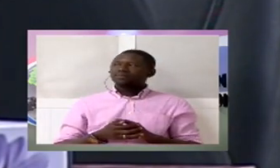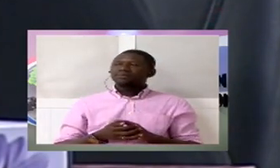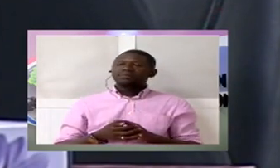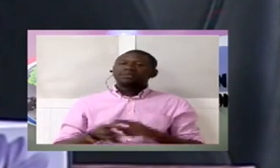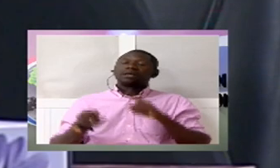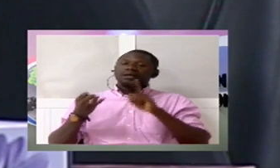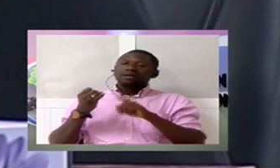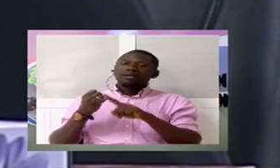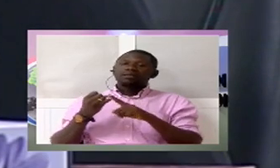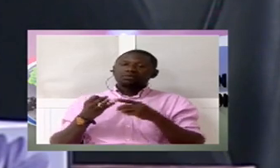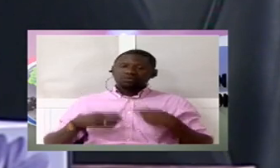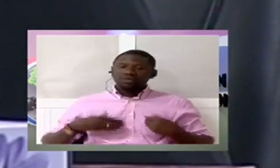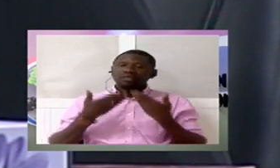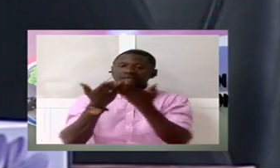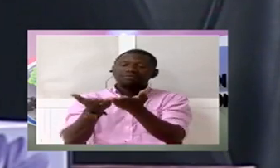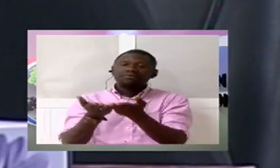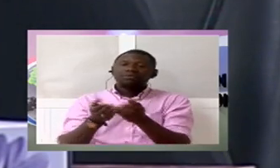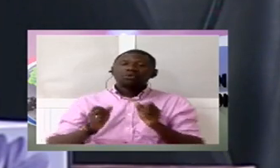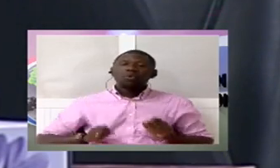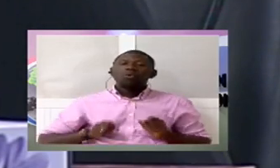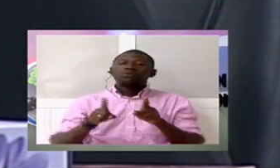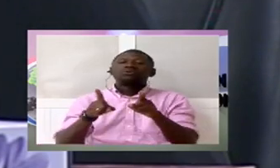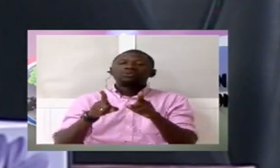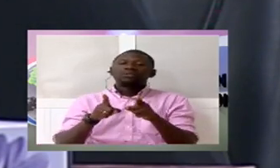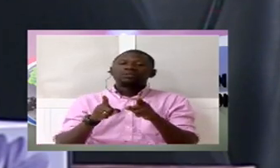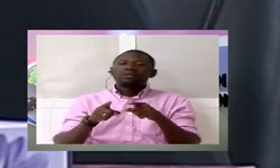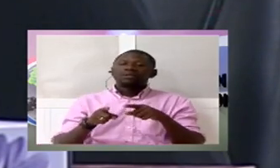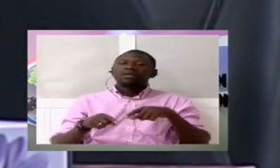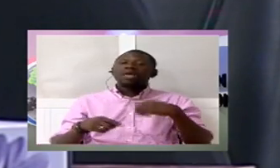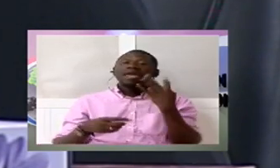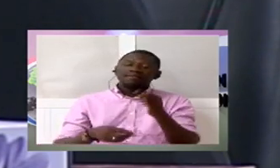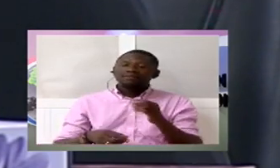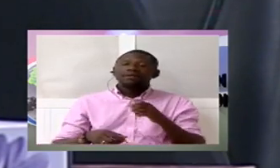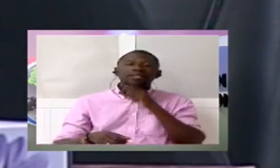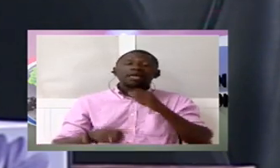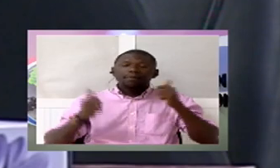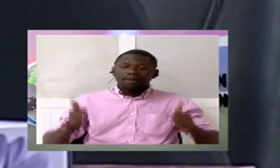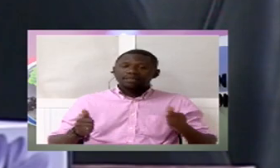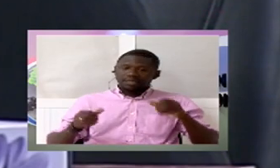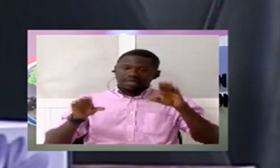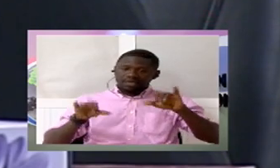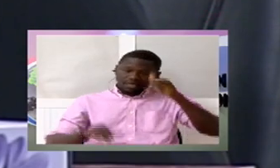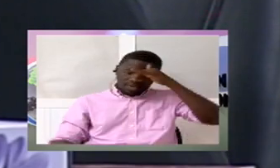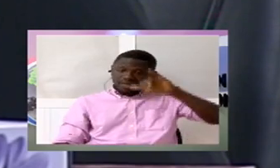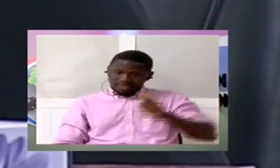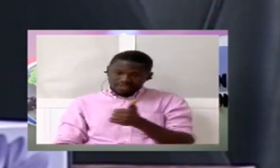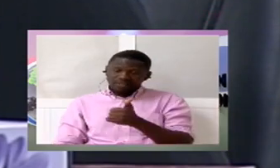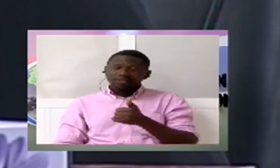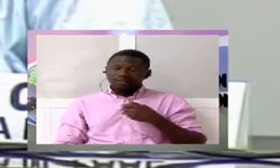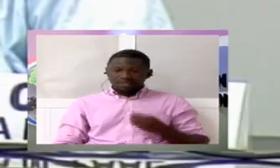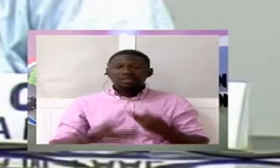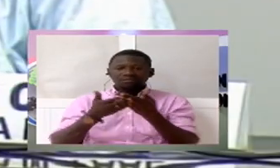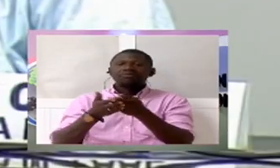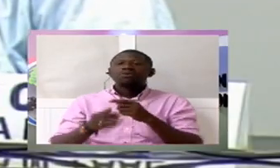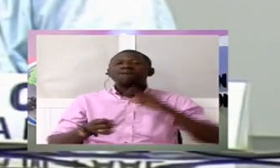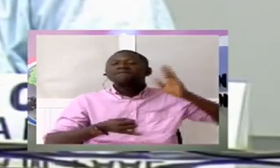subject to the chairman's consent, for you to give closing remarks. Bitun sila wobe kola nin chairmano sonta ibe silo